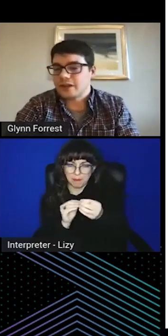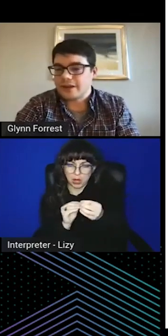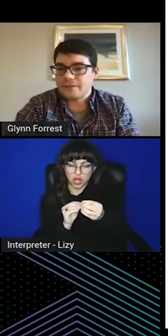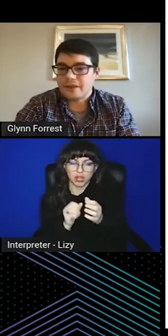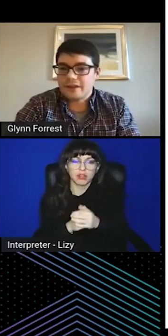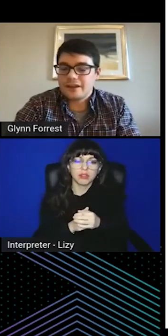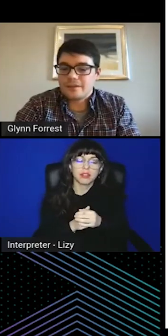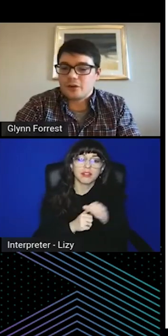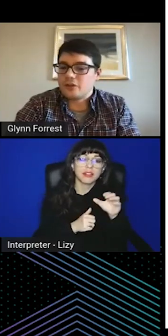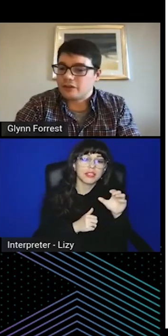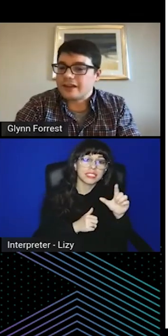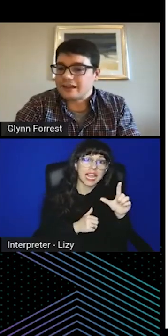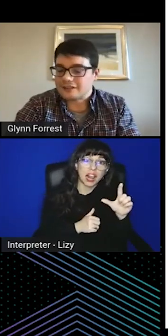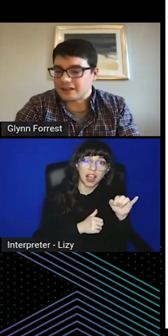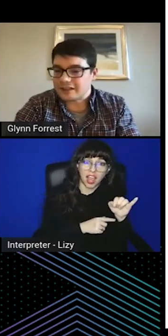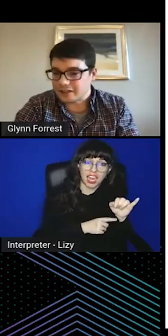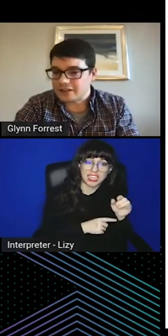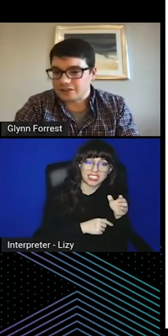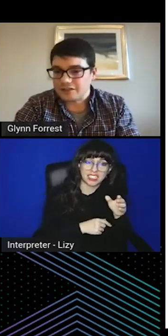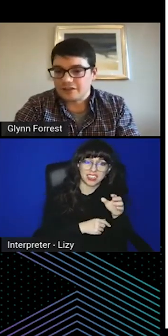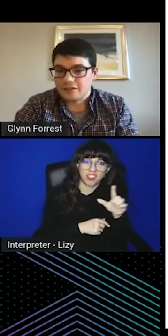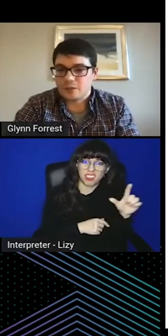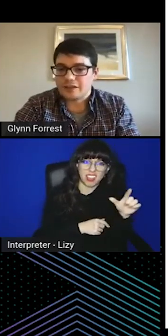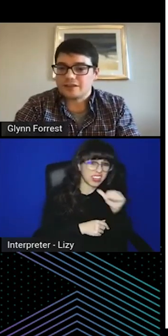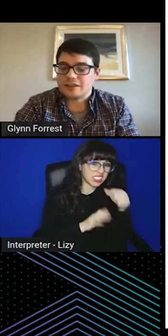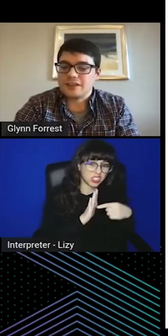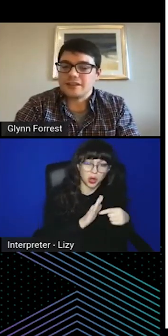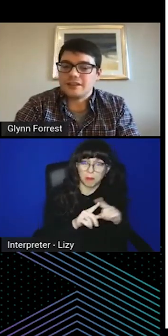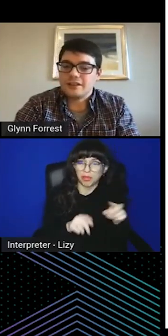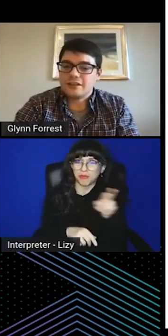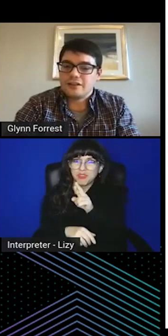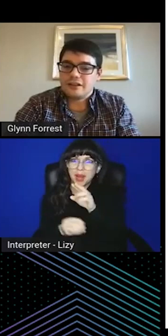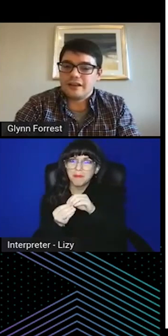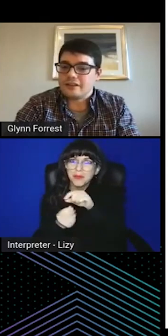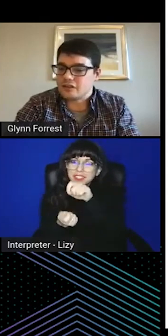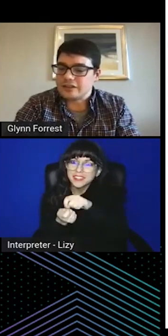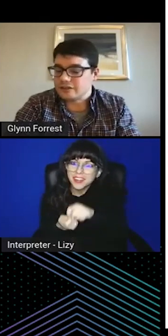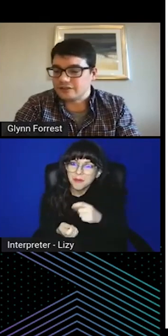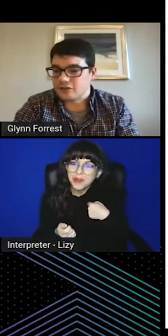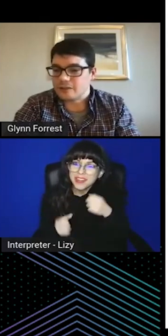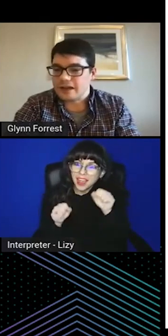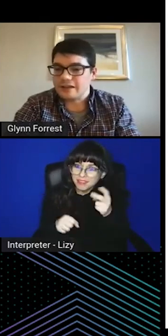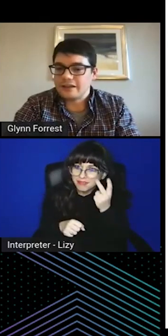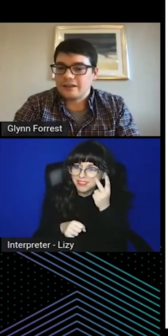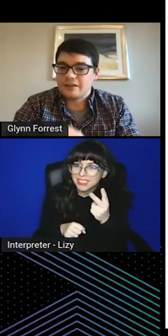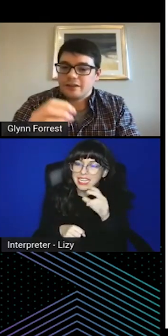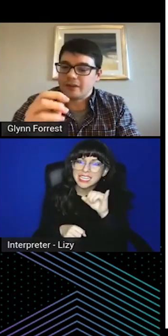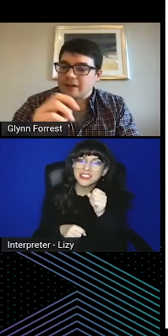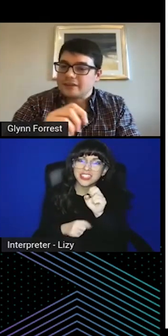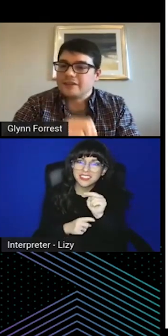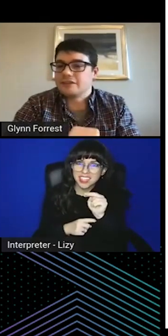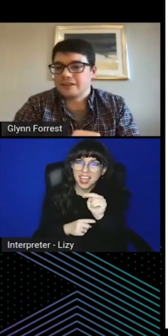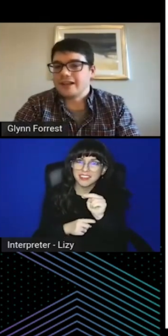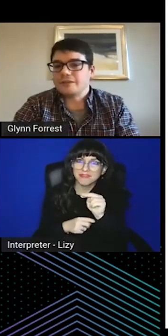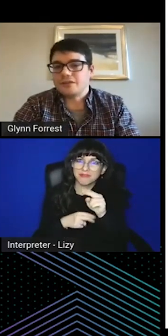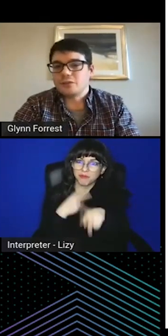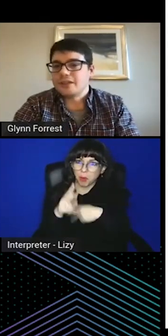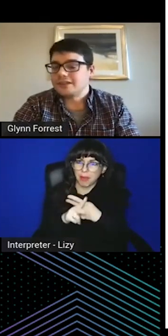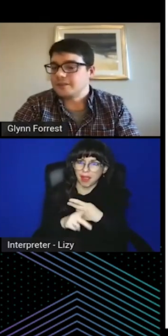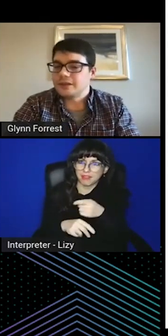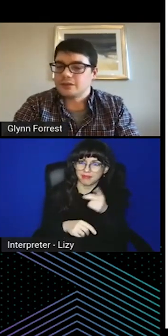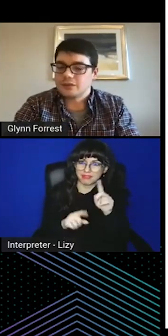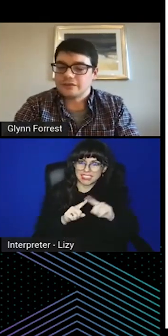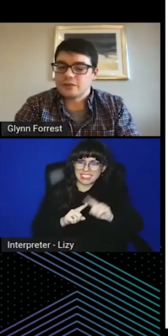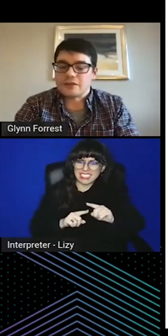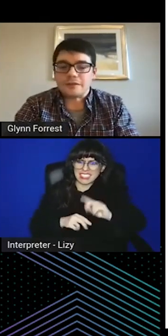show that, but on the right-hand side it does. We can see in the JSON format that we have different types that we need